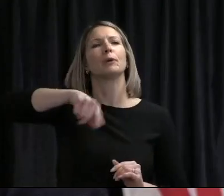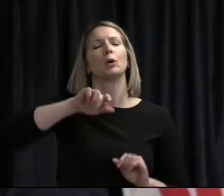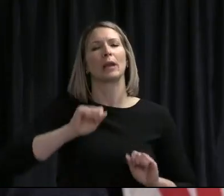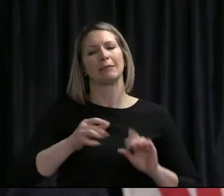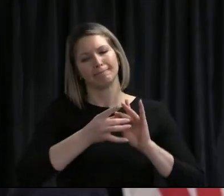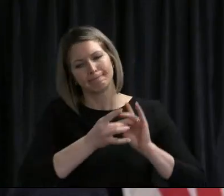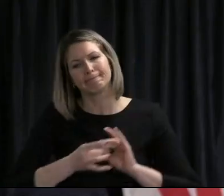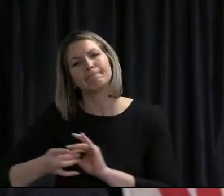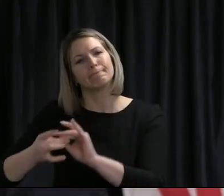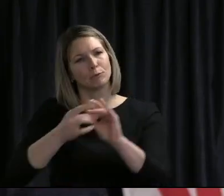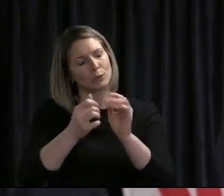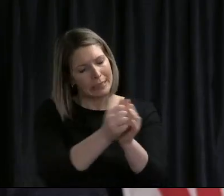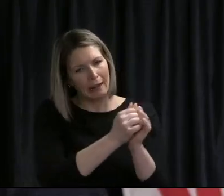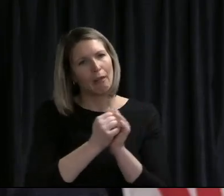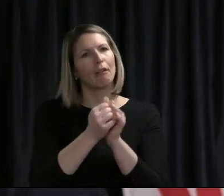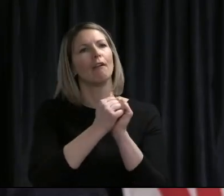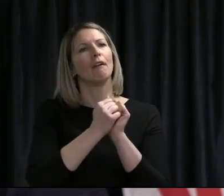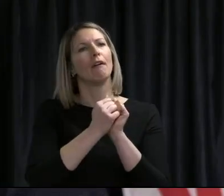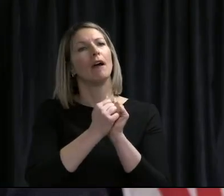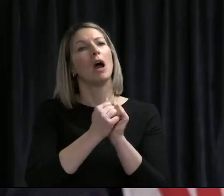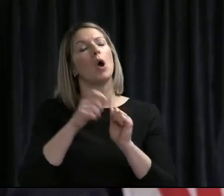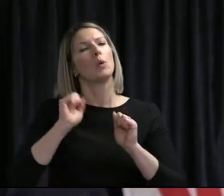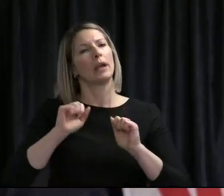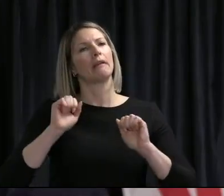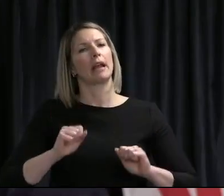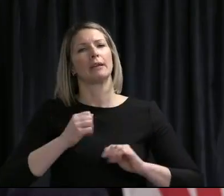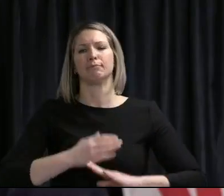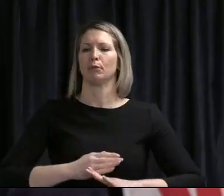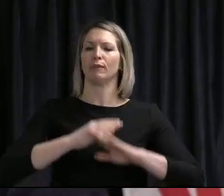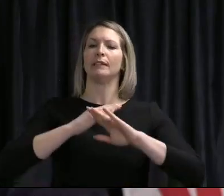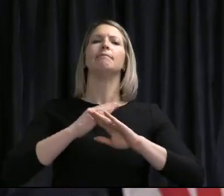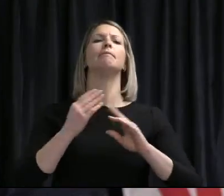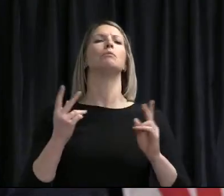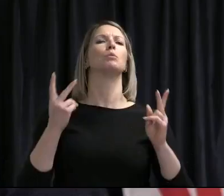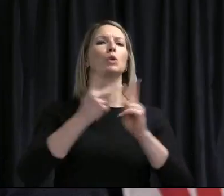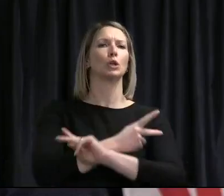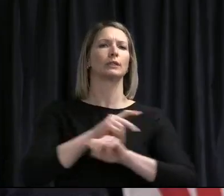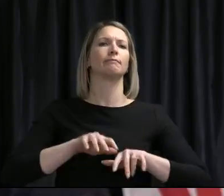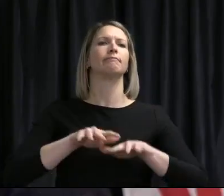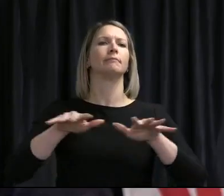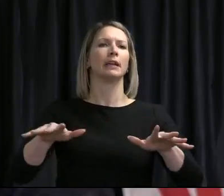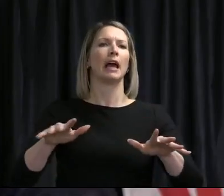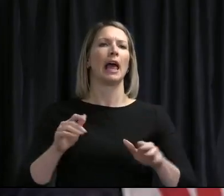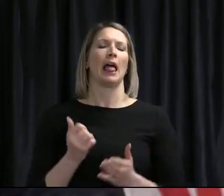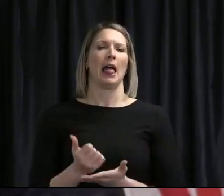the curve and protect the health of our population. Thank you.